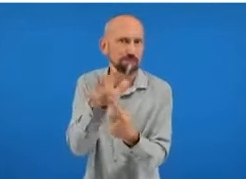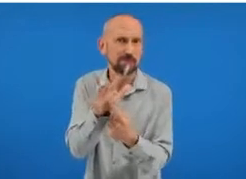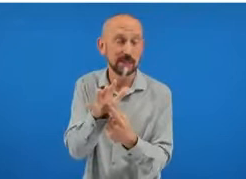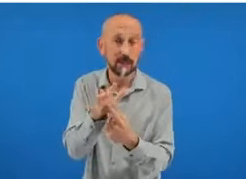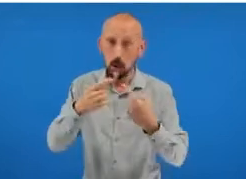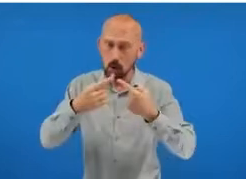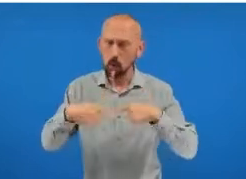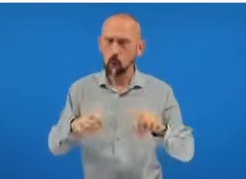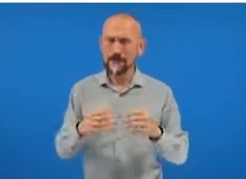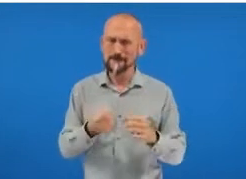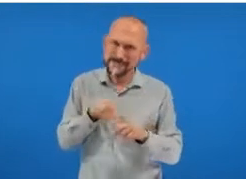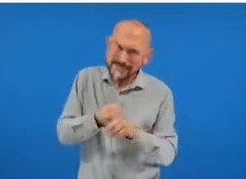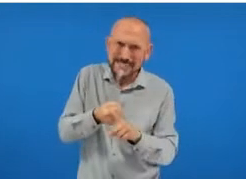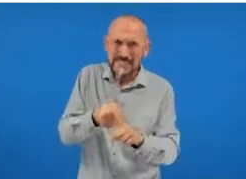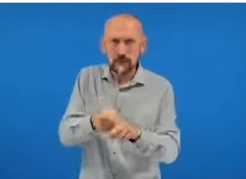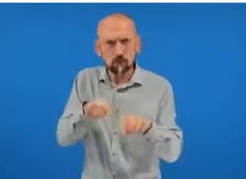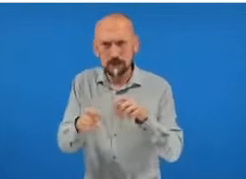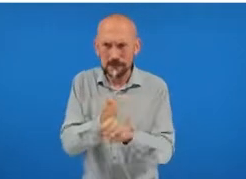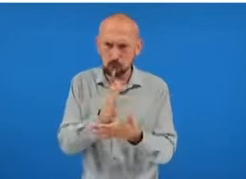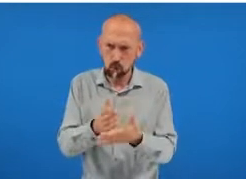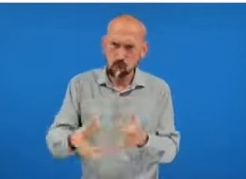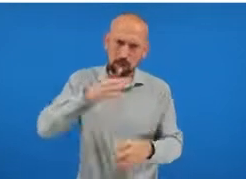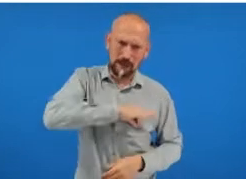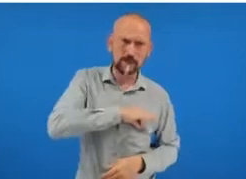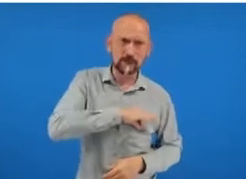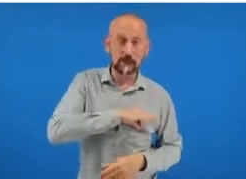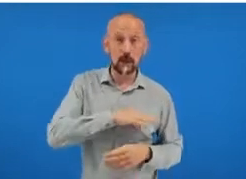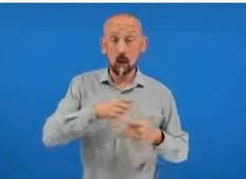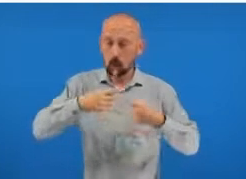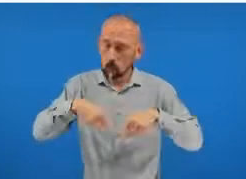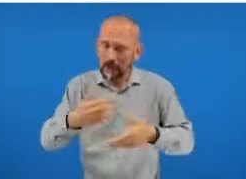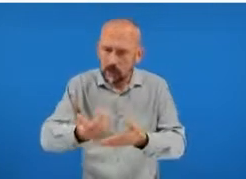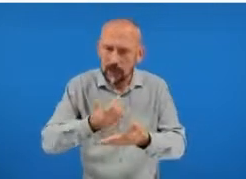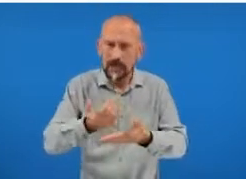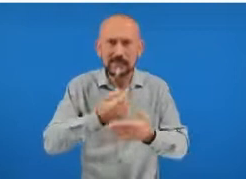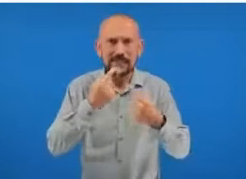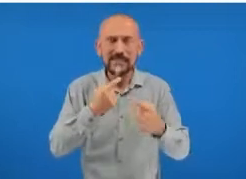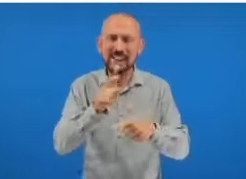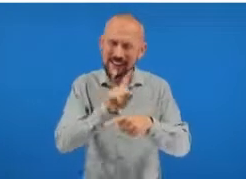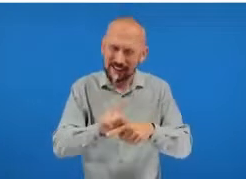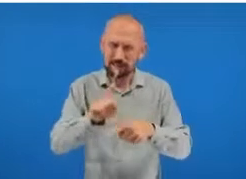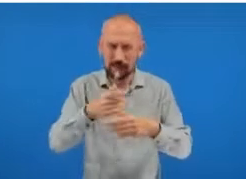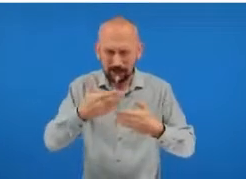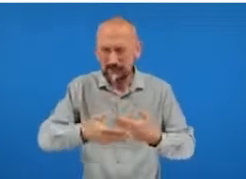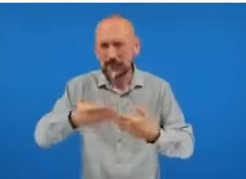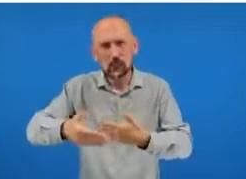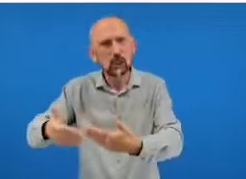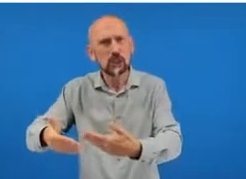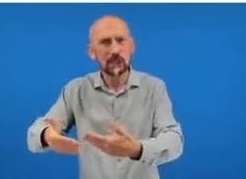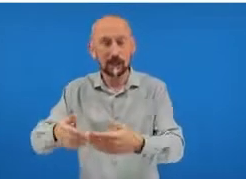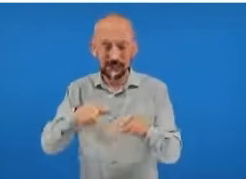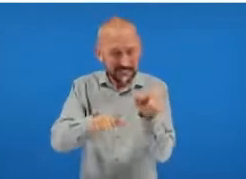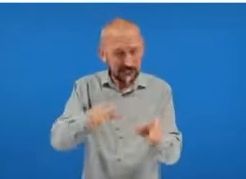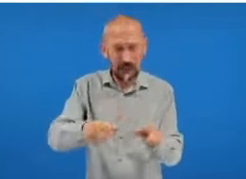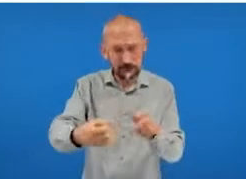can do for us. We ensure that we collect data for each client every session so that our data completeness is there even when